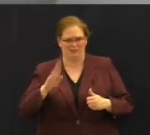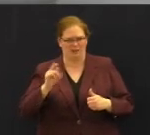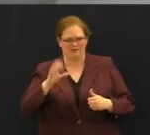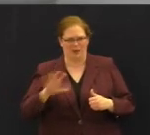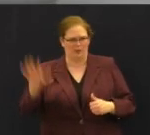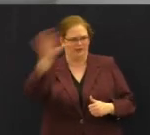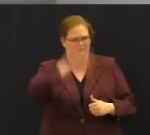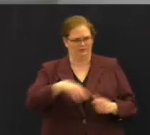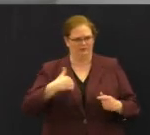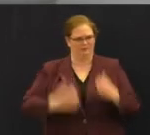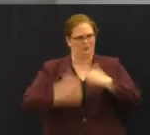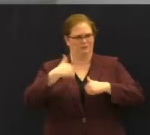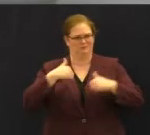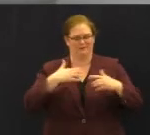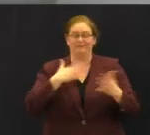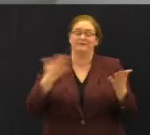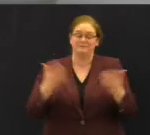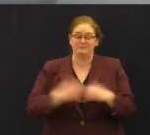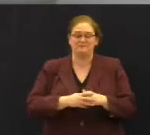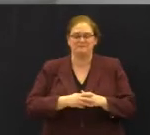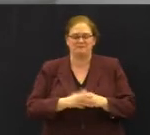exciting.